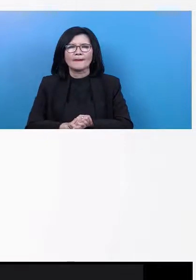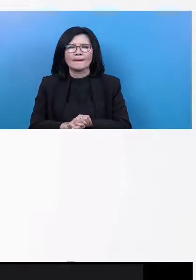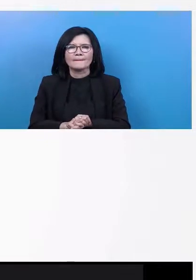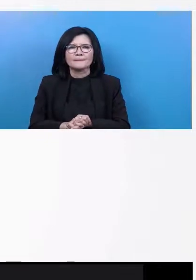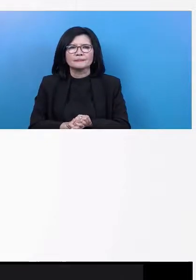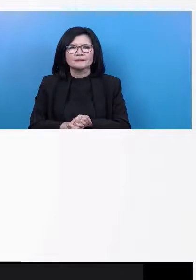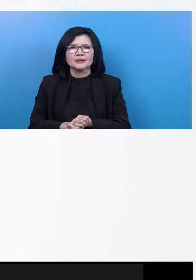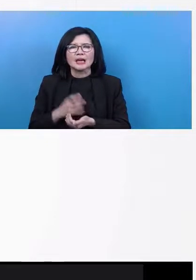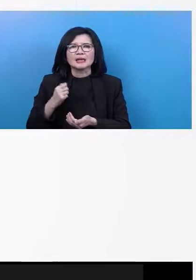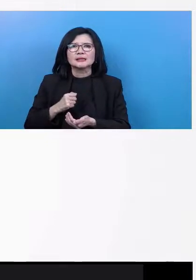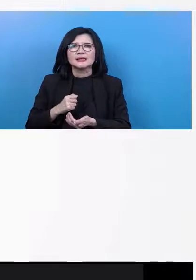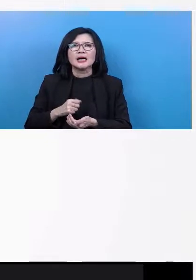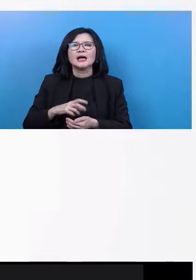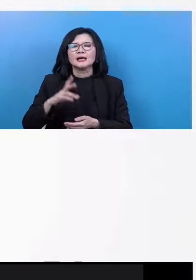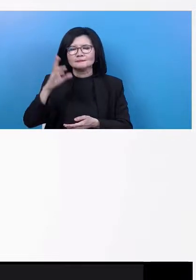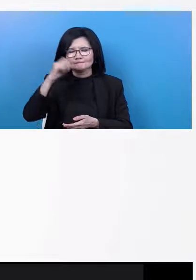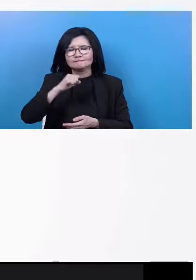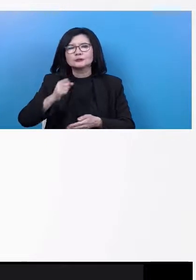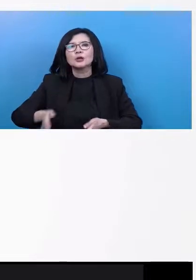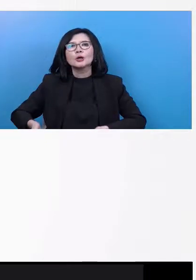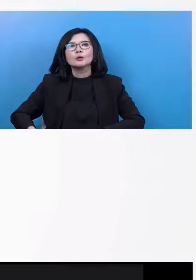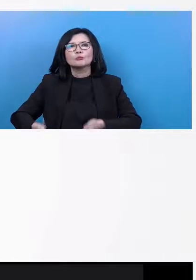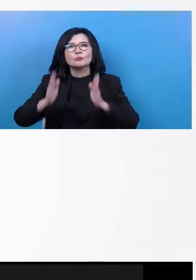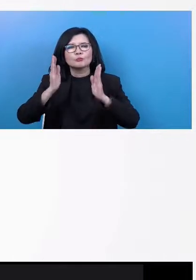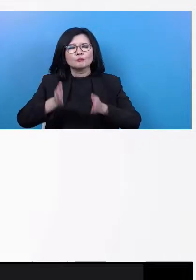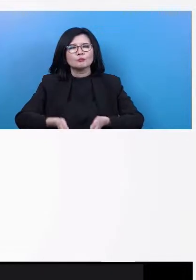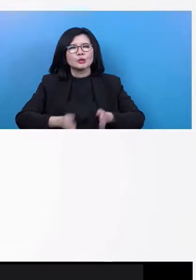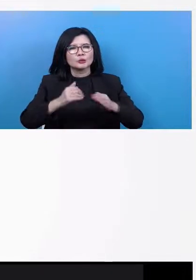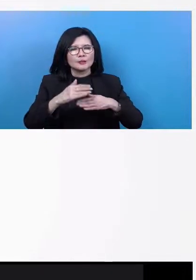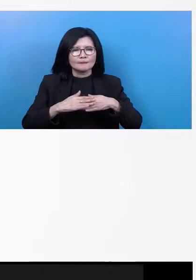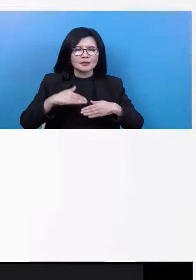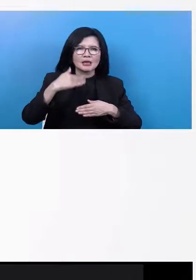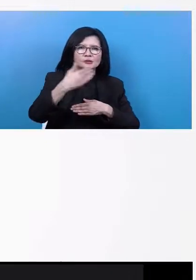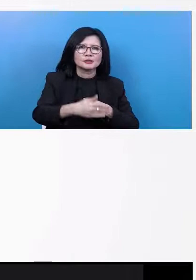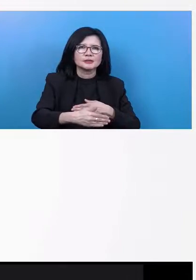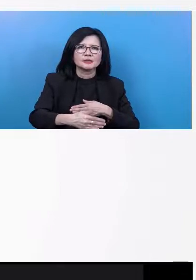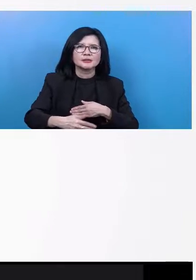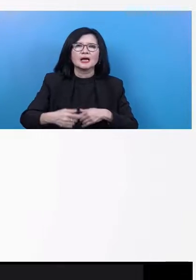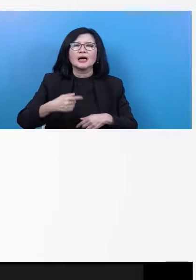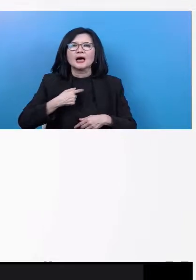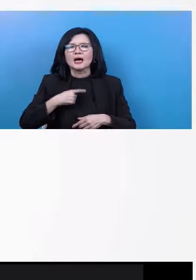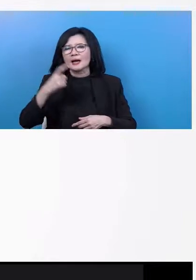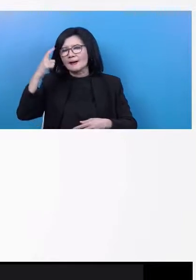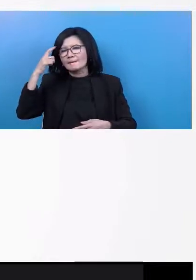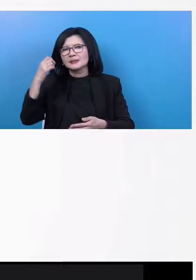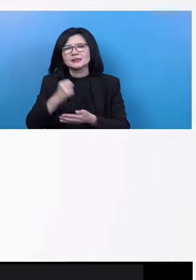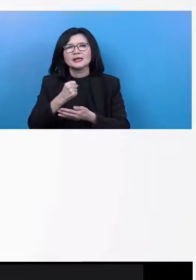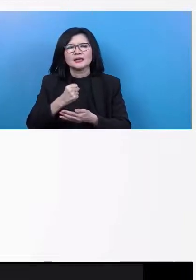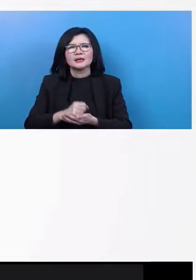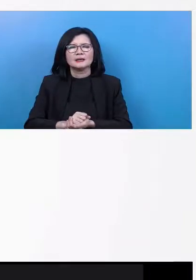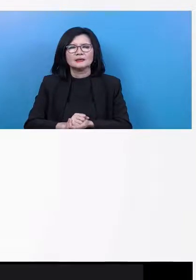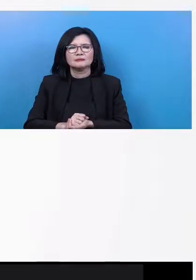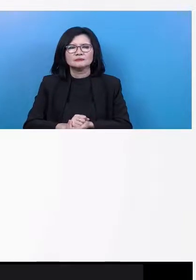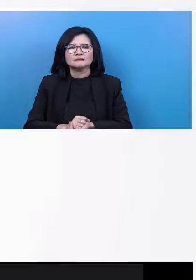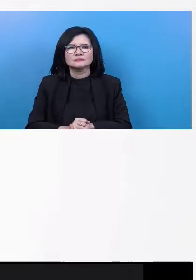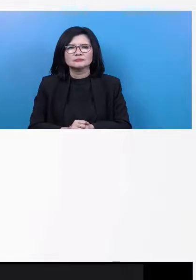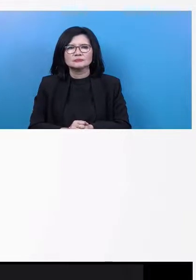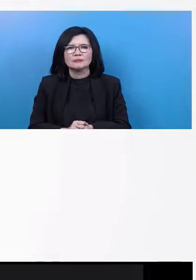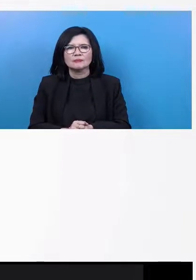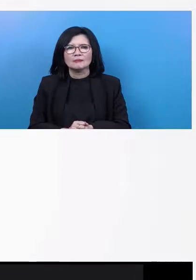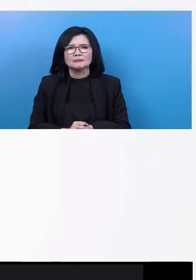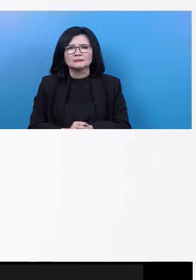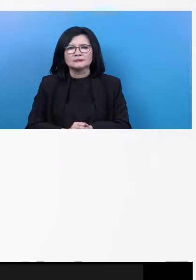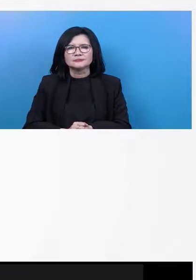development. I believe what the stress level that we have